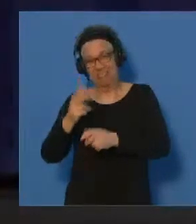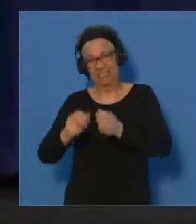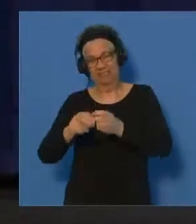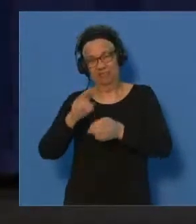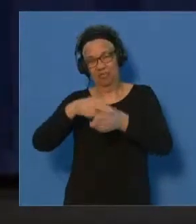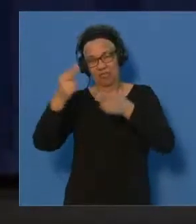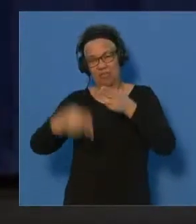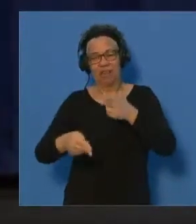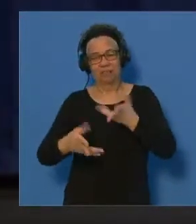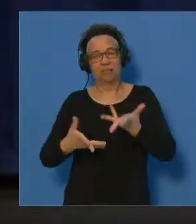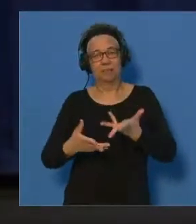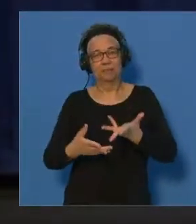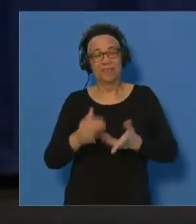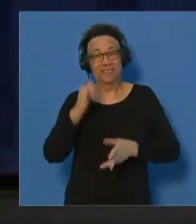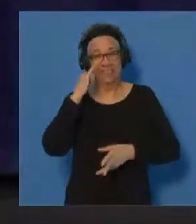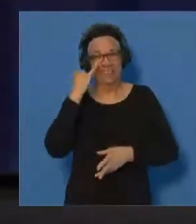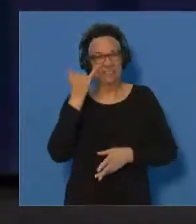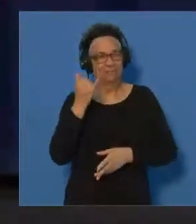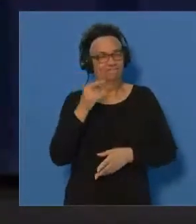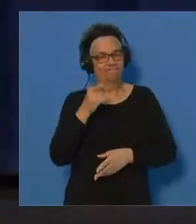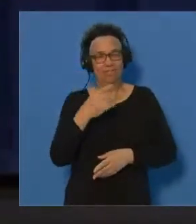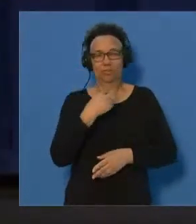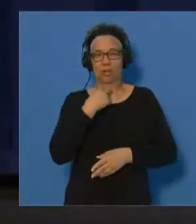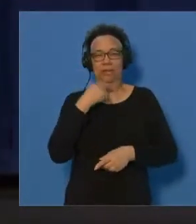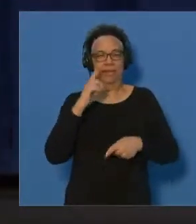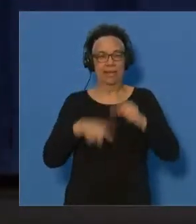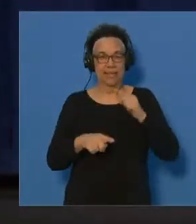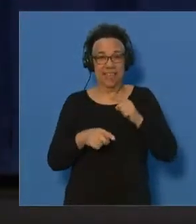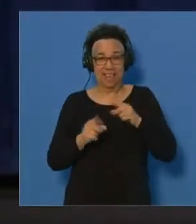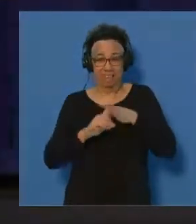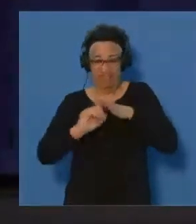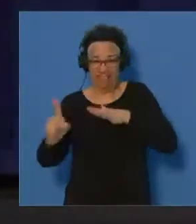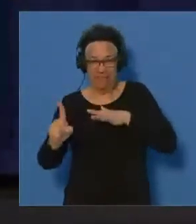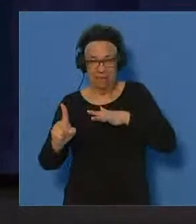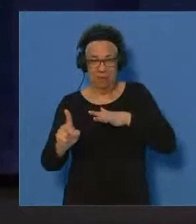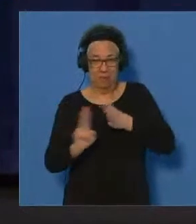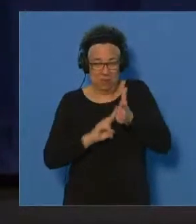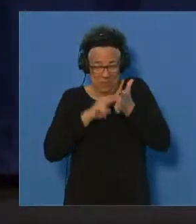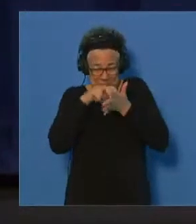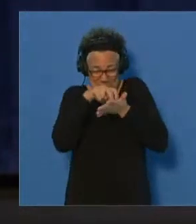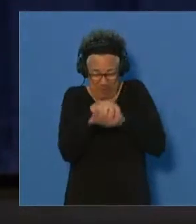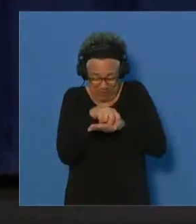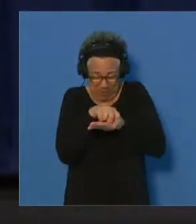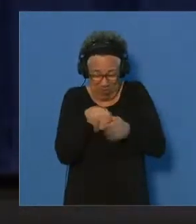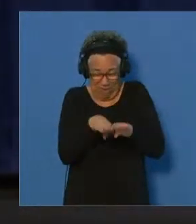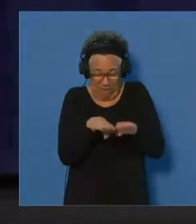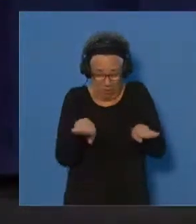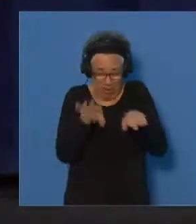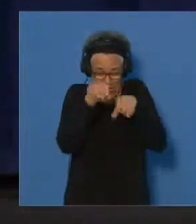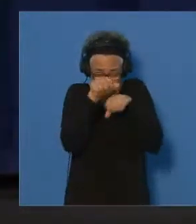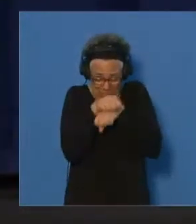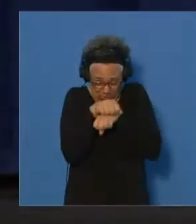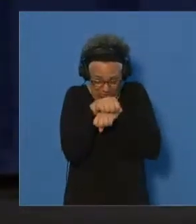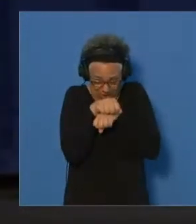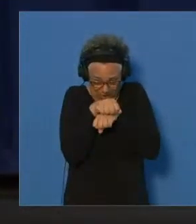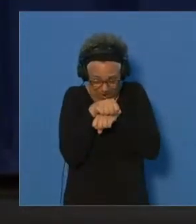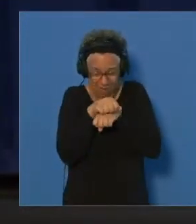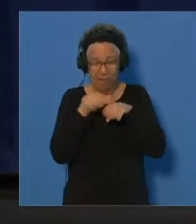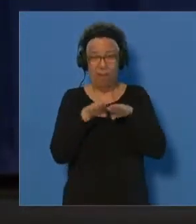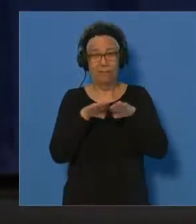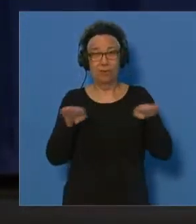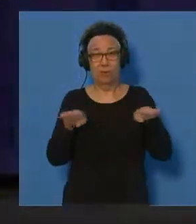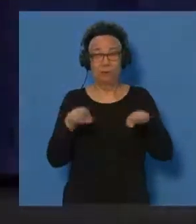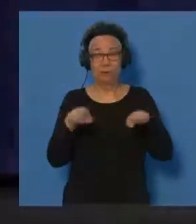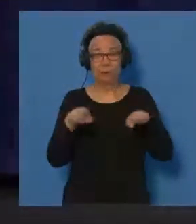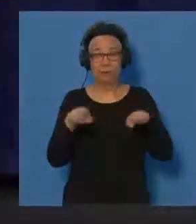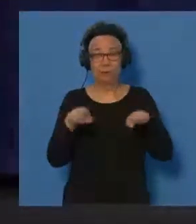you are stuck and cannot escape, crouch right down on the floor and curl up into a small ball on the floor with your